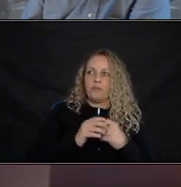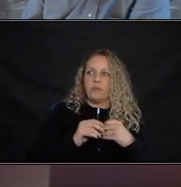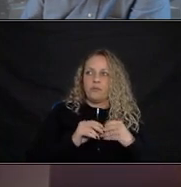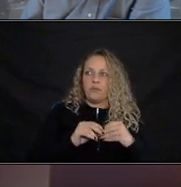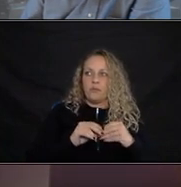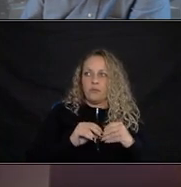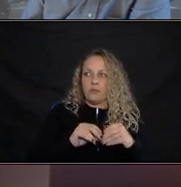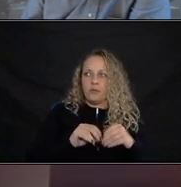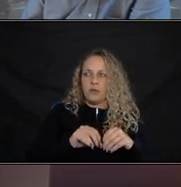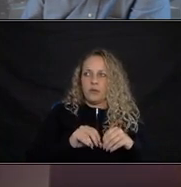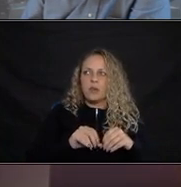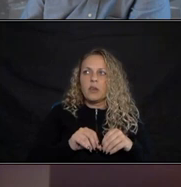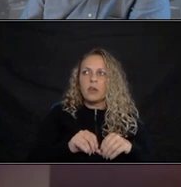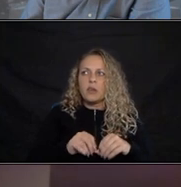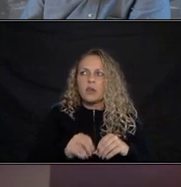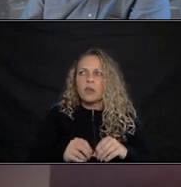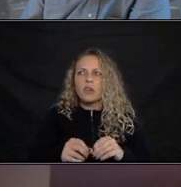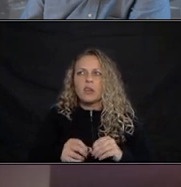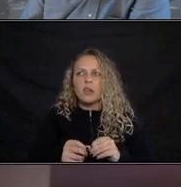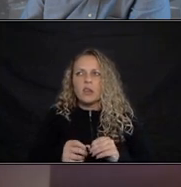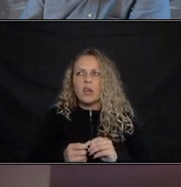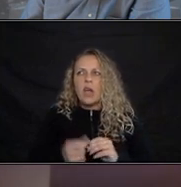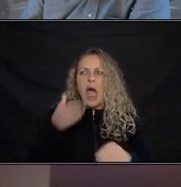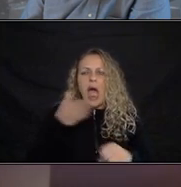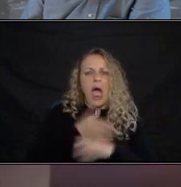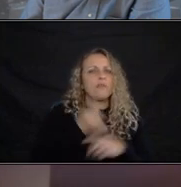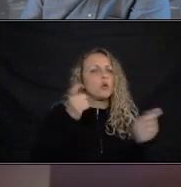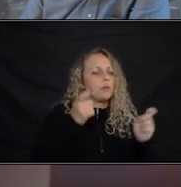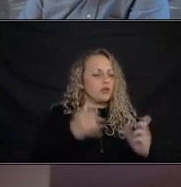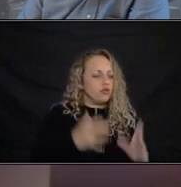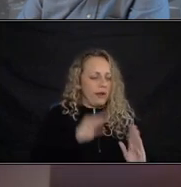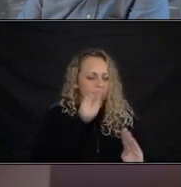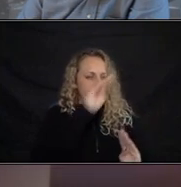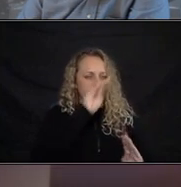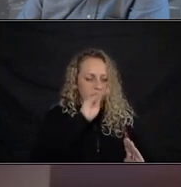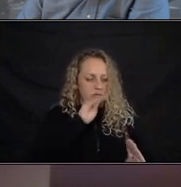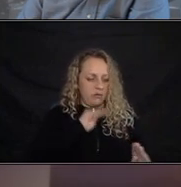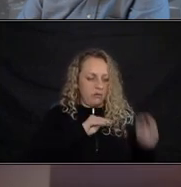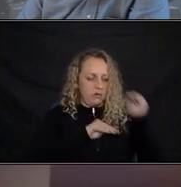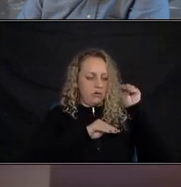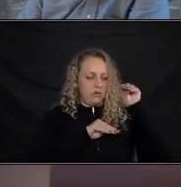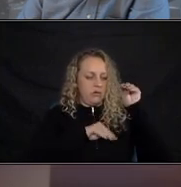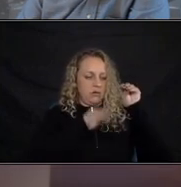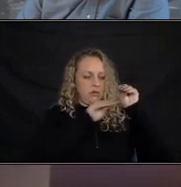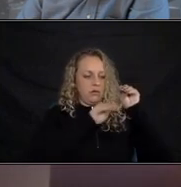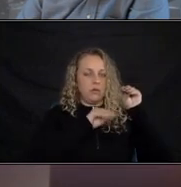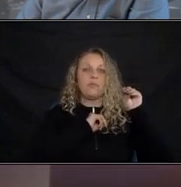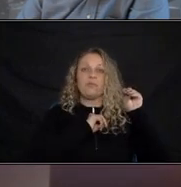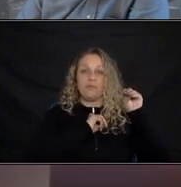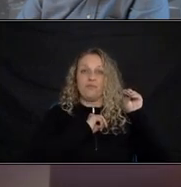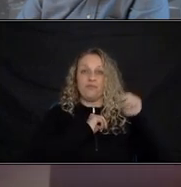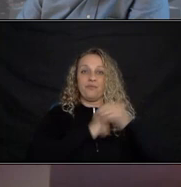Isn't that the next item? After administrative. Okay.